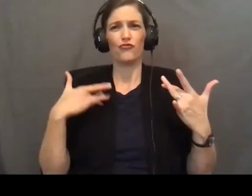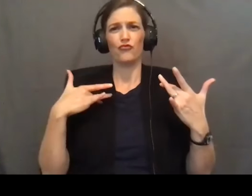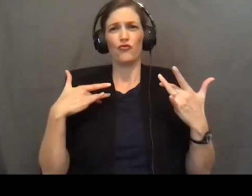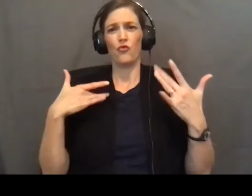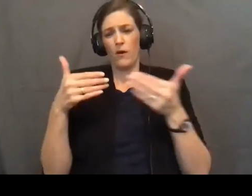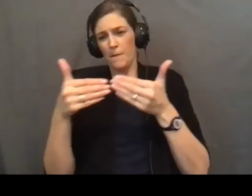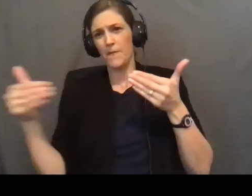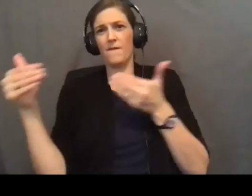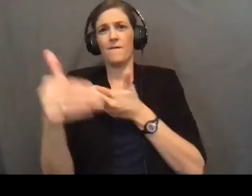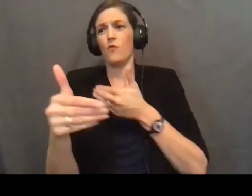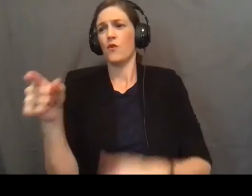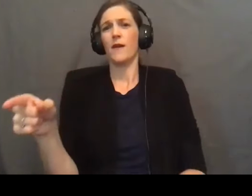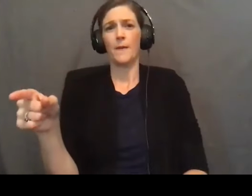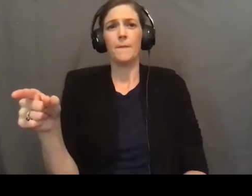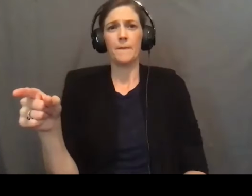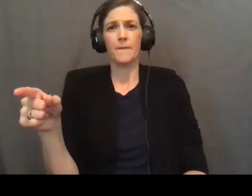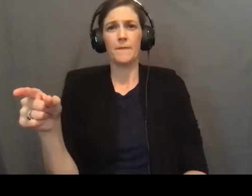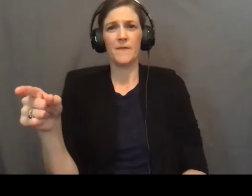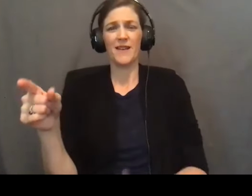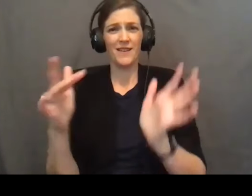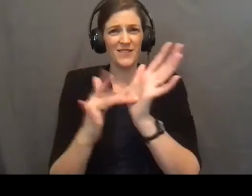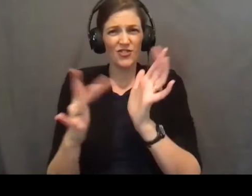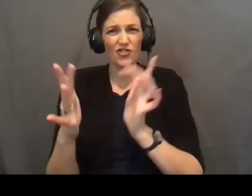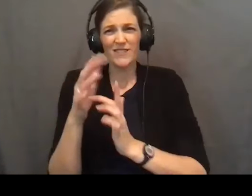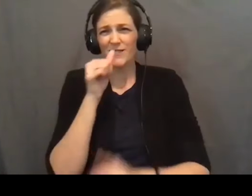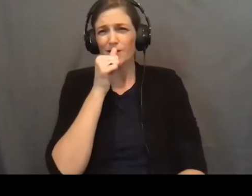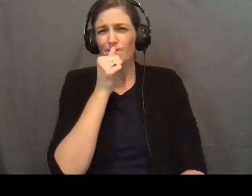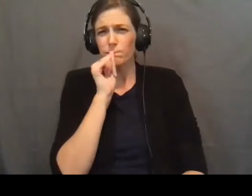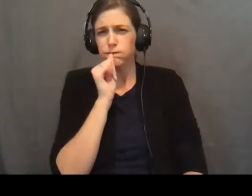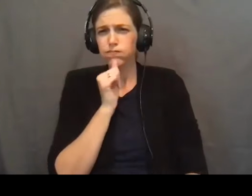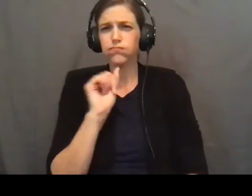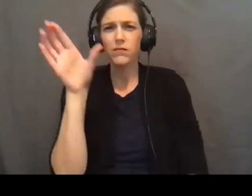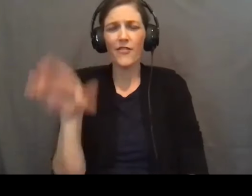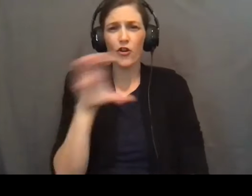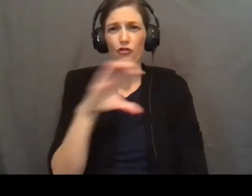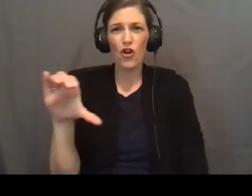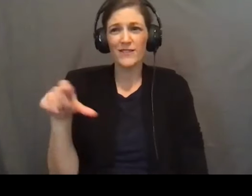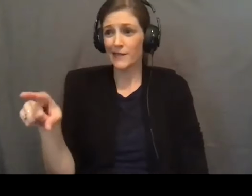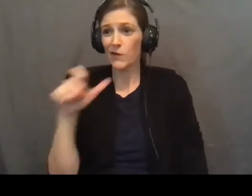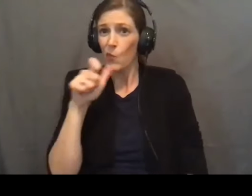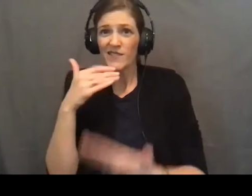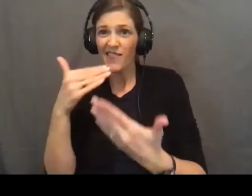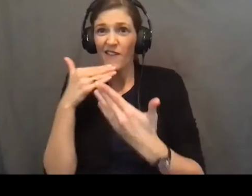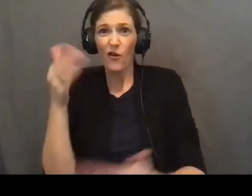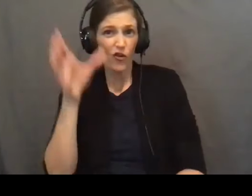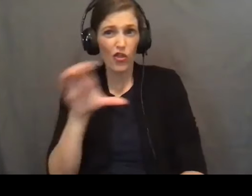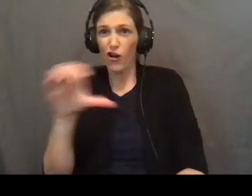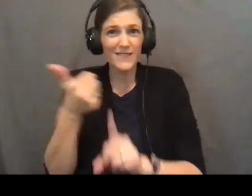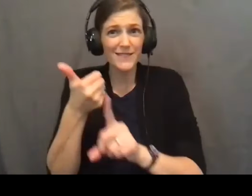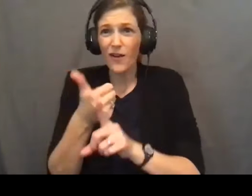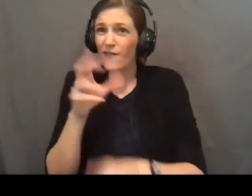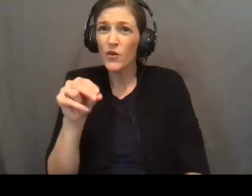Jesus endured the cross. He wasn't thankful for the cross itself.